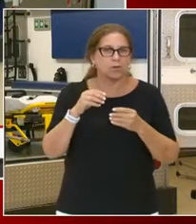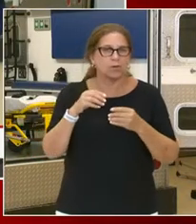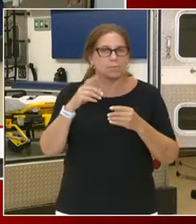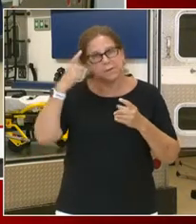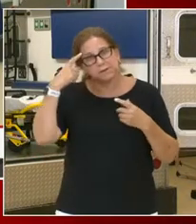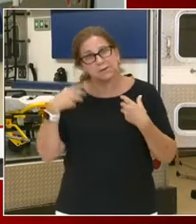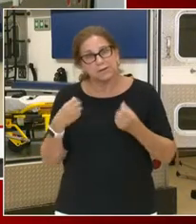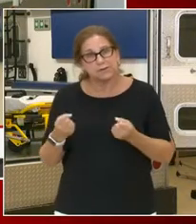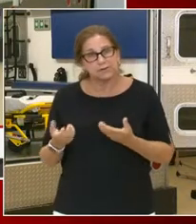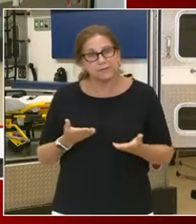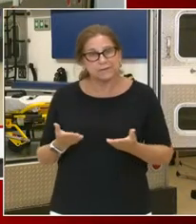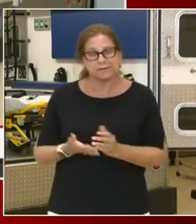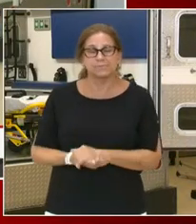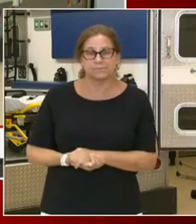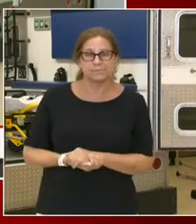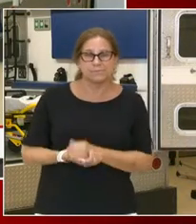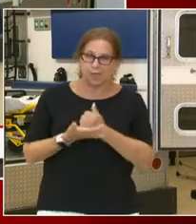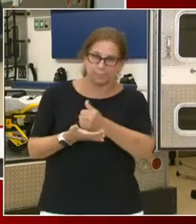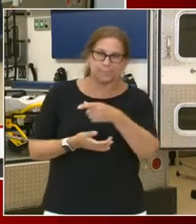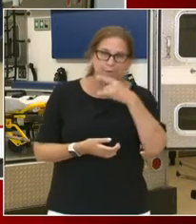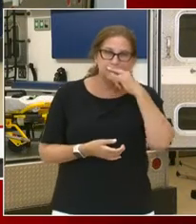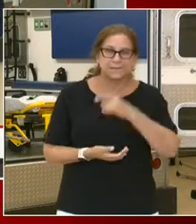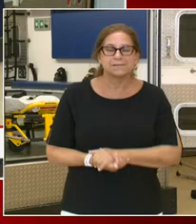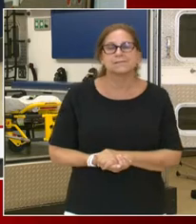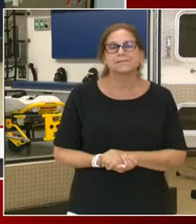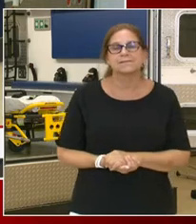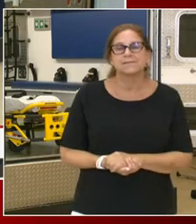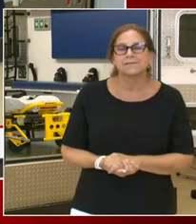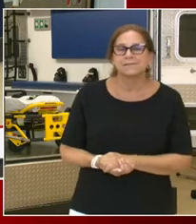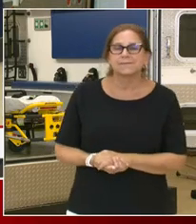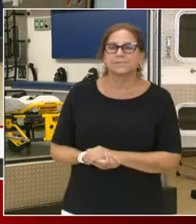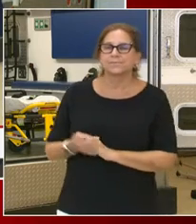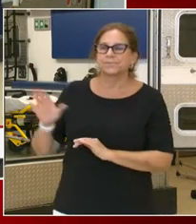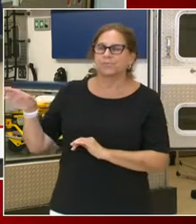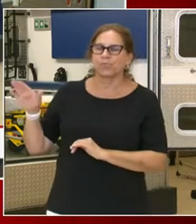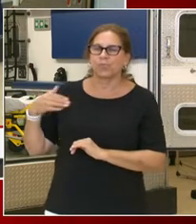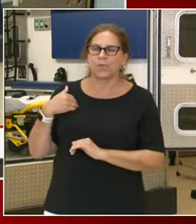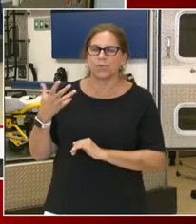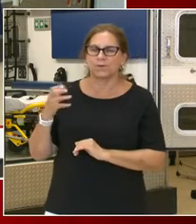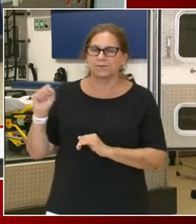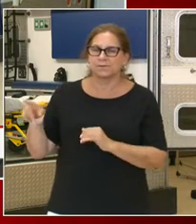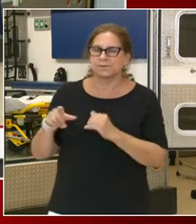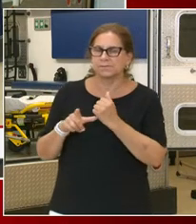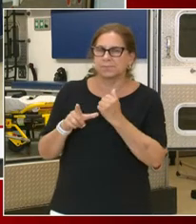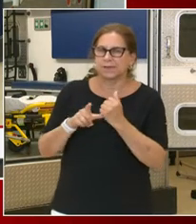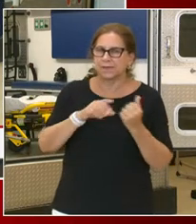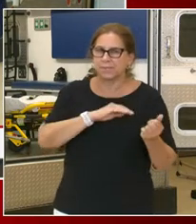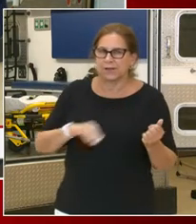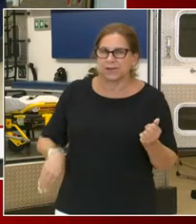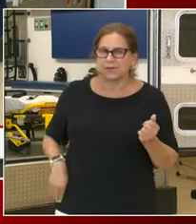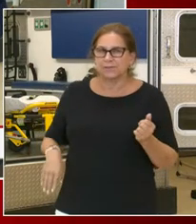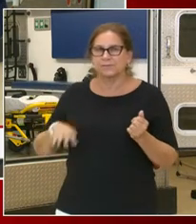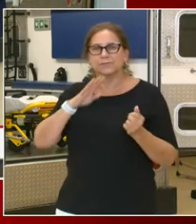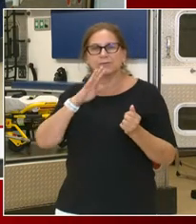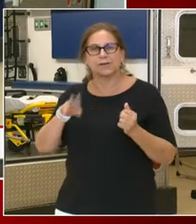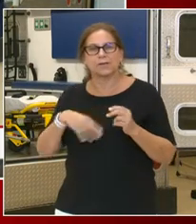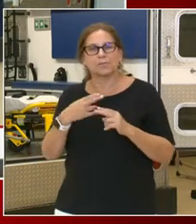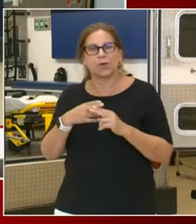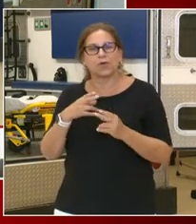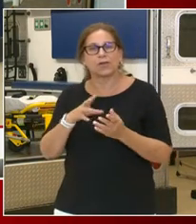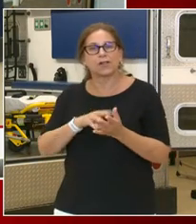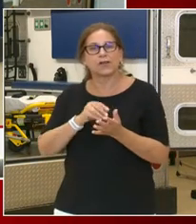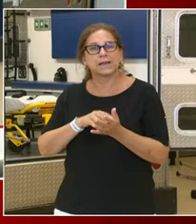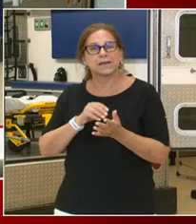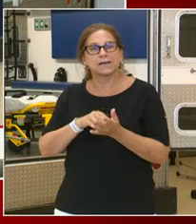to this panel, to a question to Deputy Mayor Kime, because we know learning acceleration is essential to mitigating the lasting harm